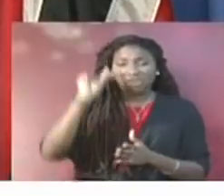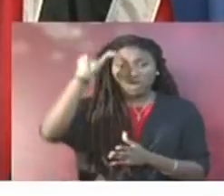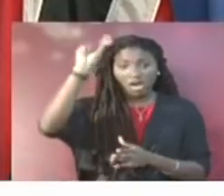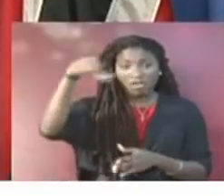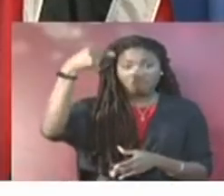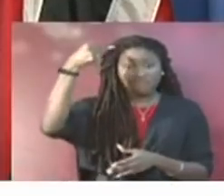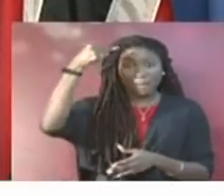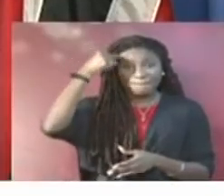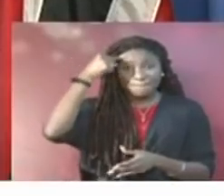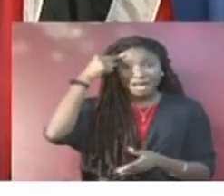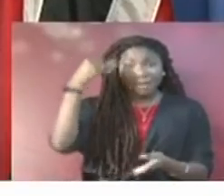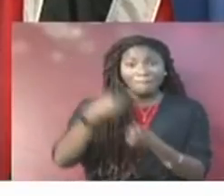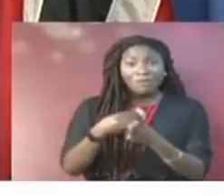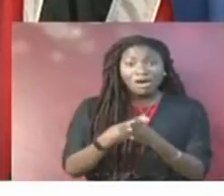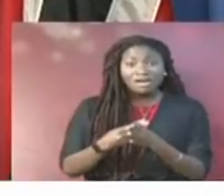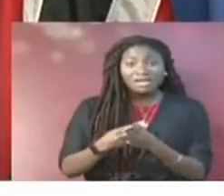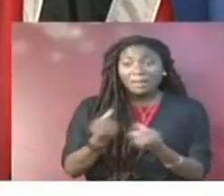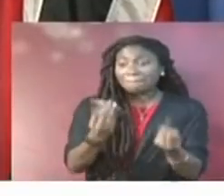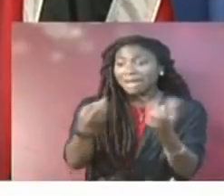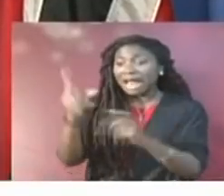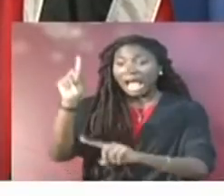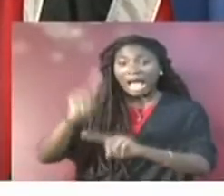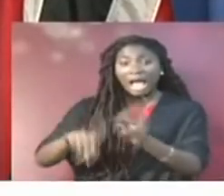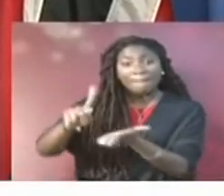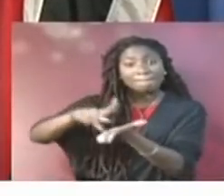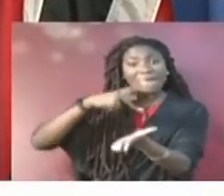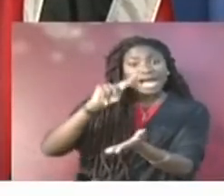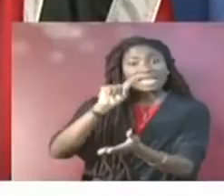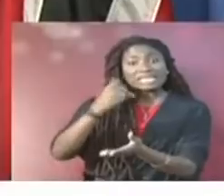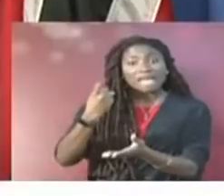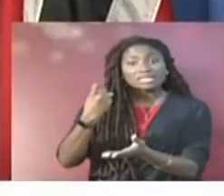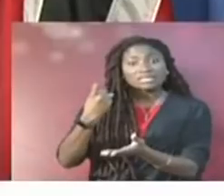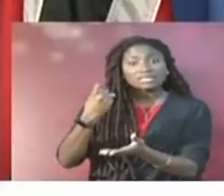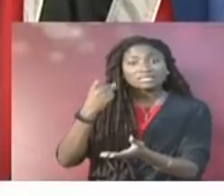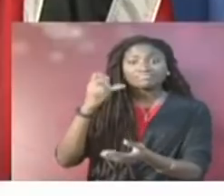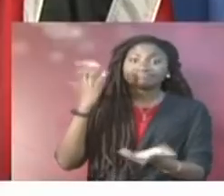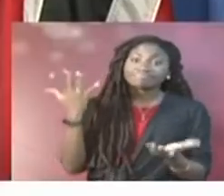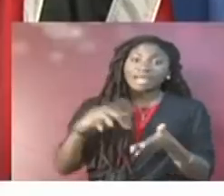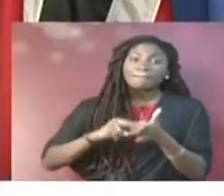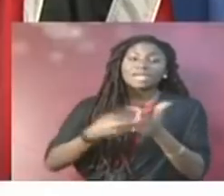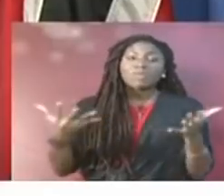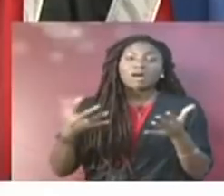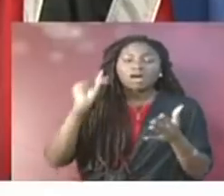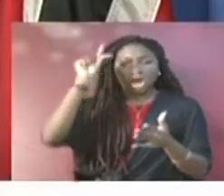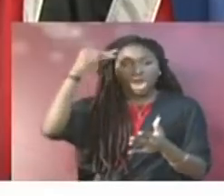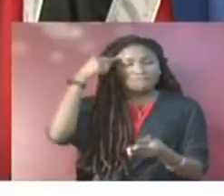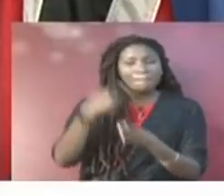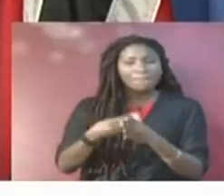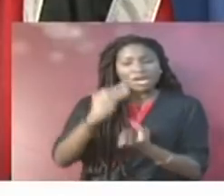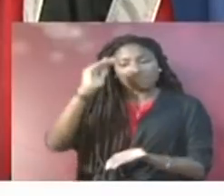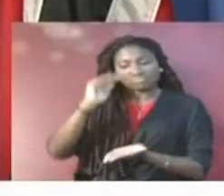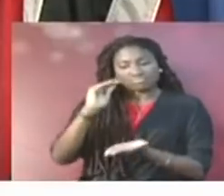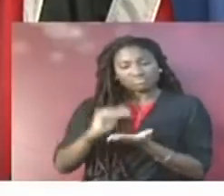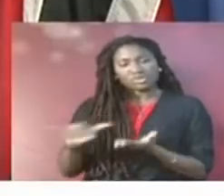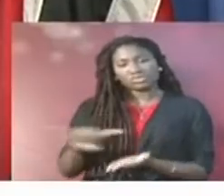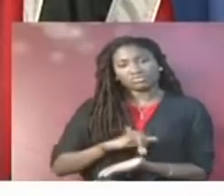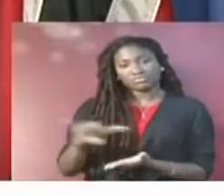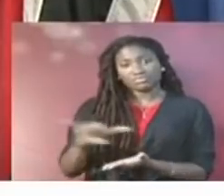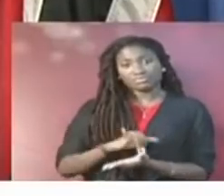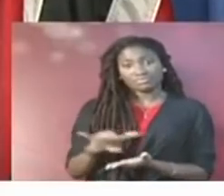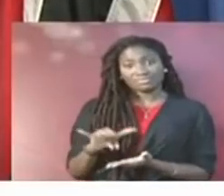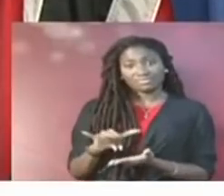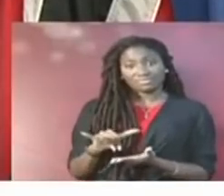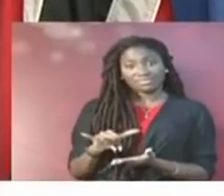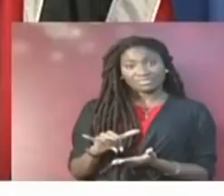government in the form of taxes, which otherwise would have come to the government. So I want you all to consider all of these things when you get on the